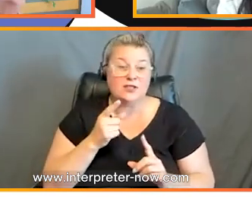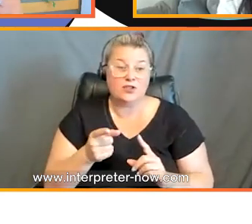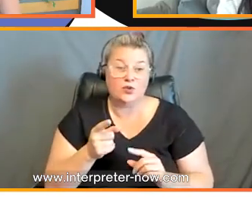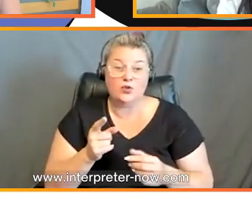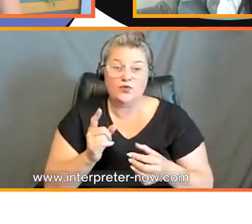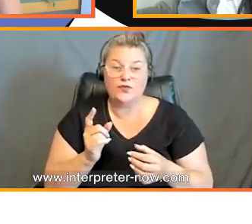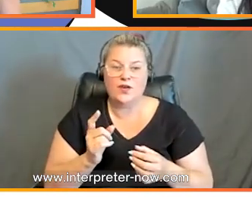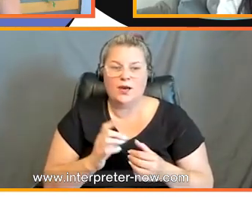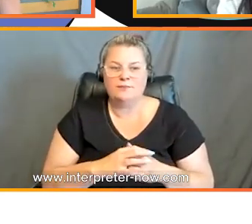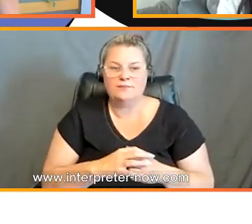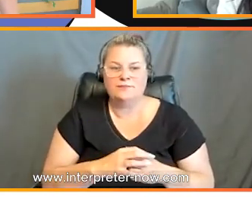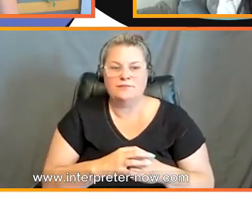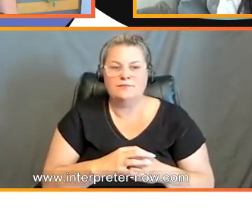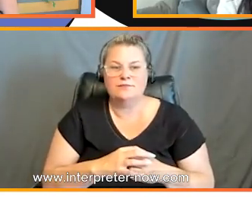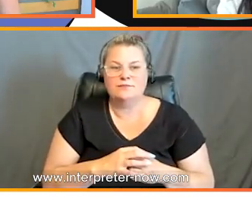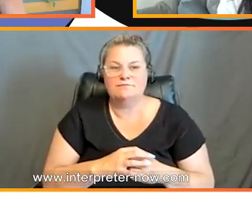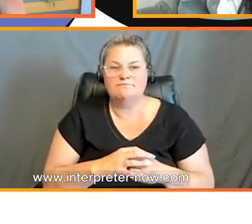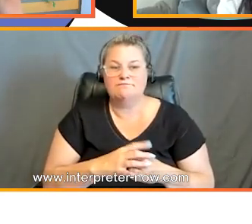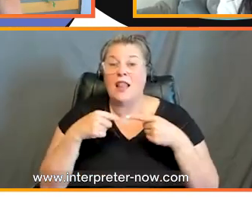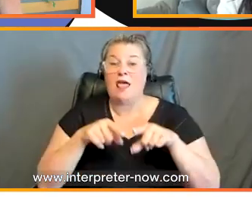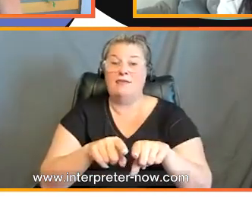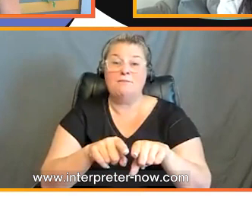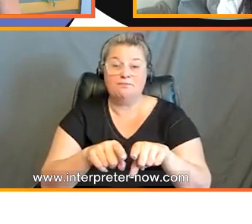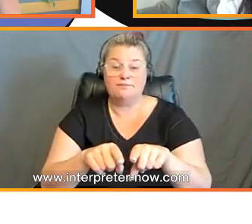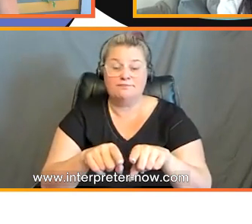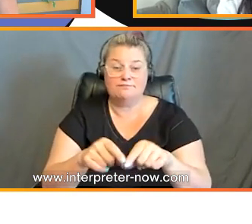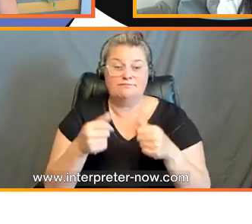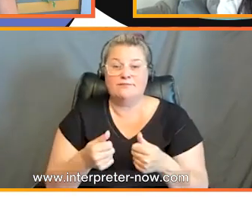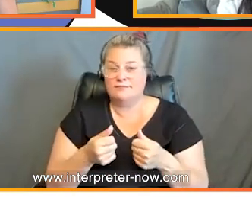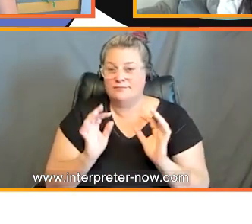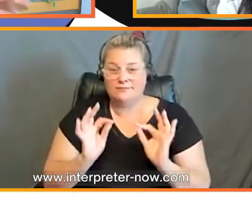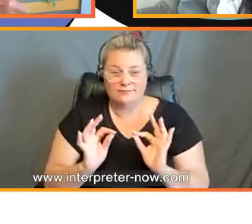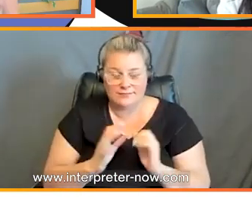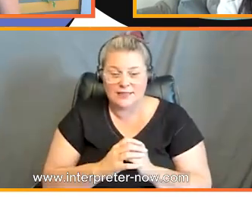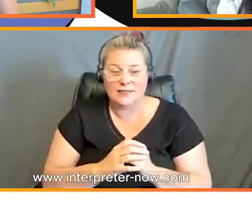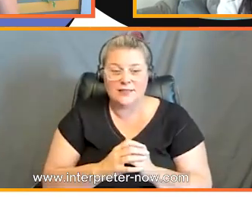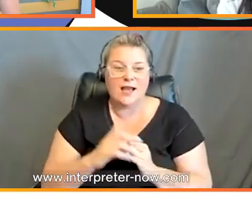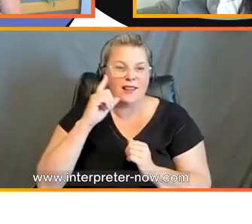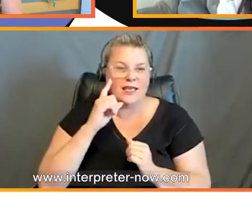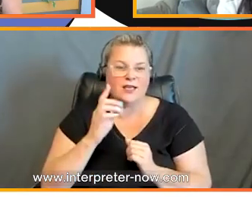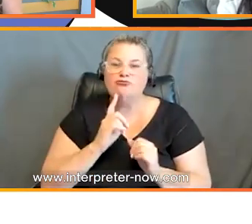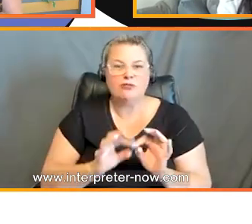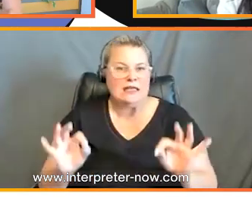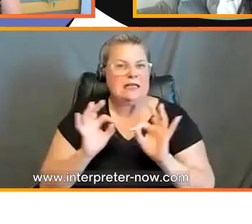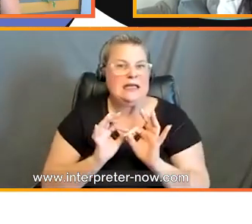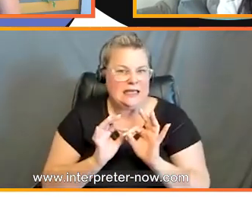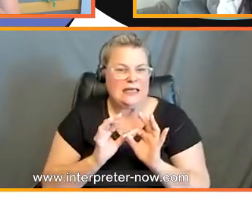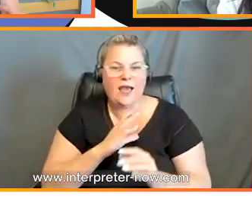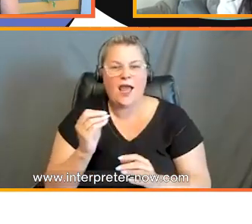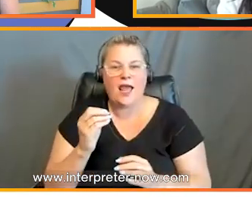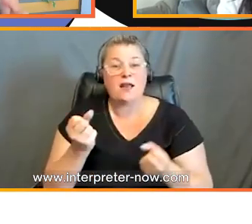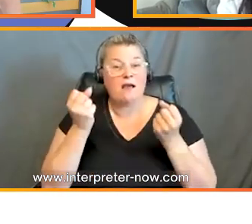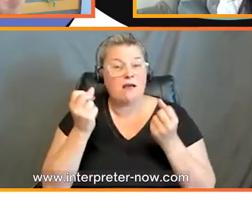you align them so inextricably. I think that is really key, and a lot of what your new